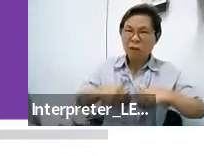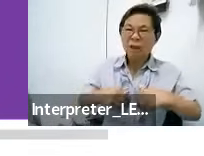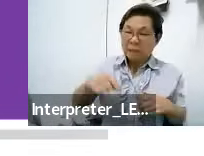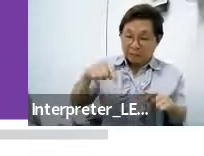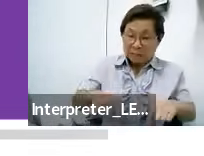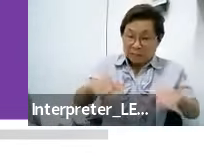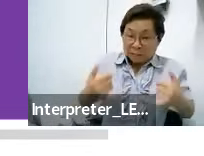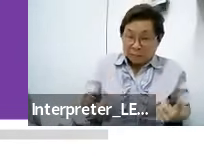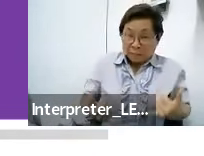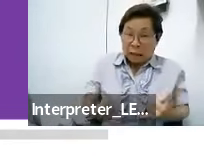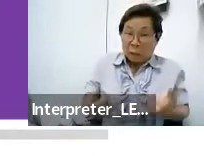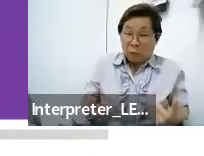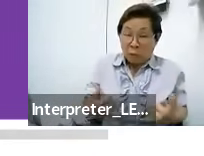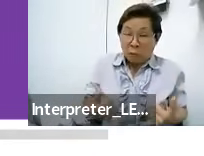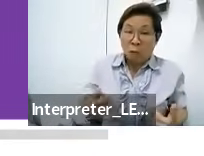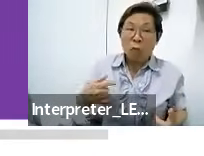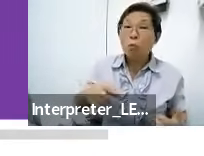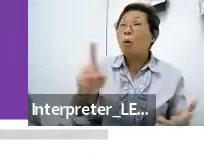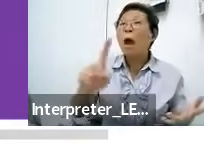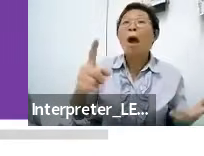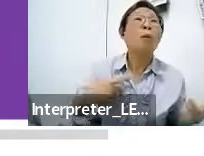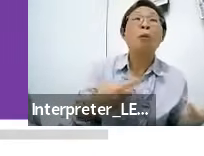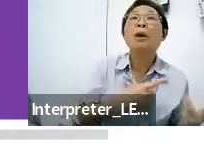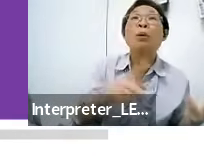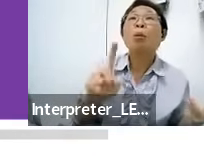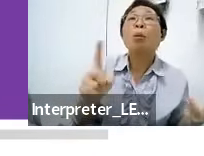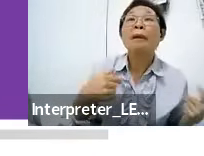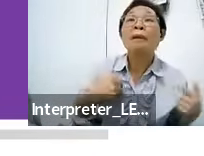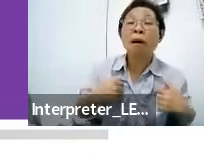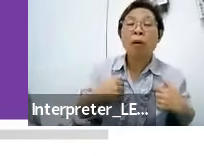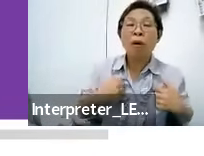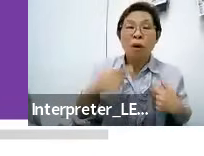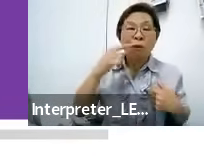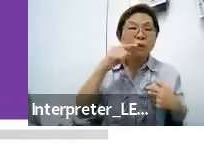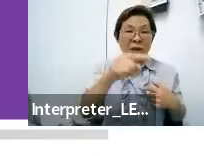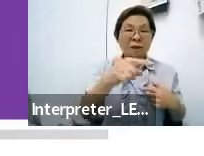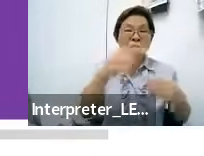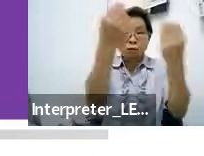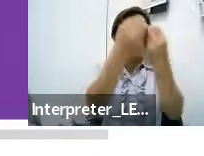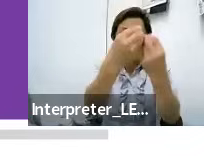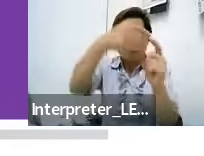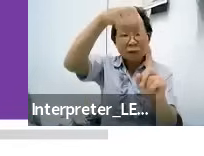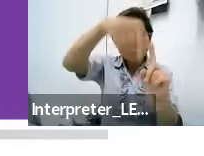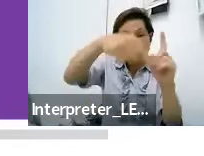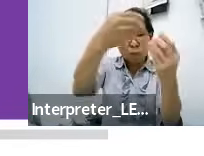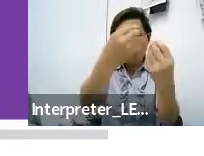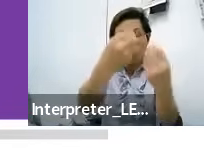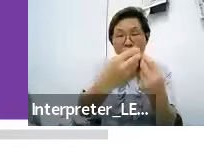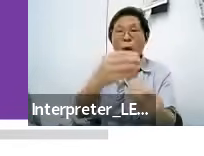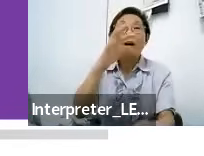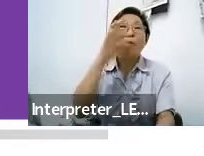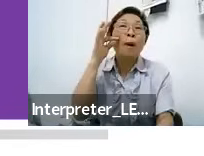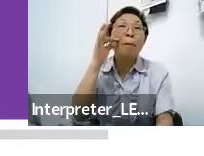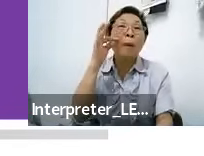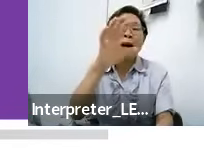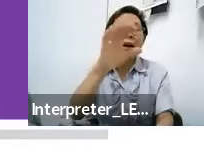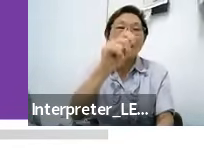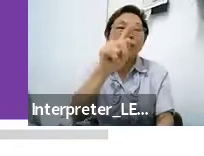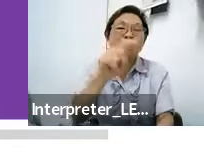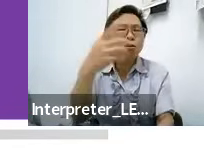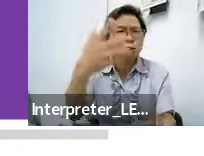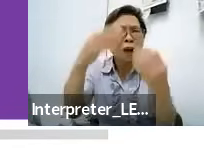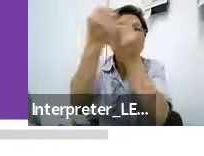time, where are we? So we can see from these statistics that Ms. Catherine has also shared with us